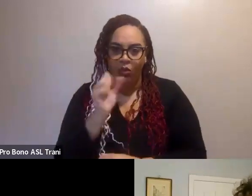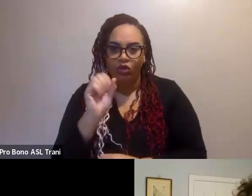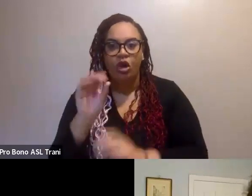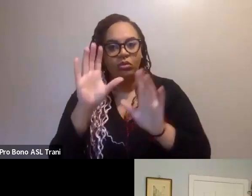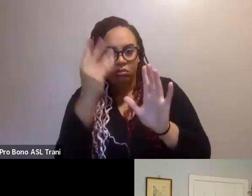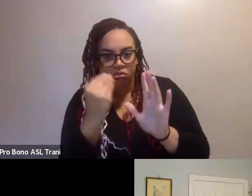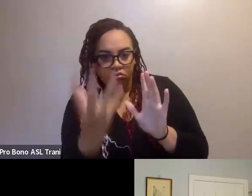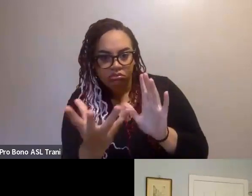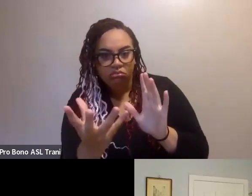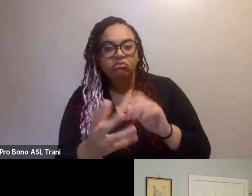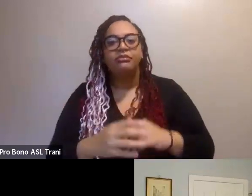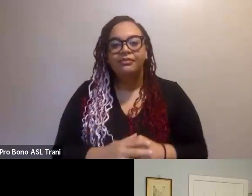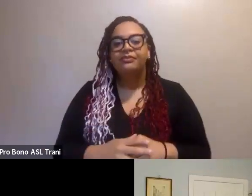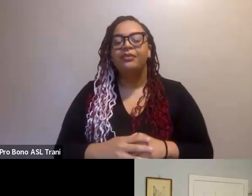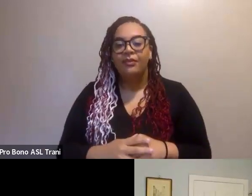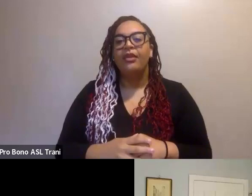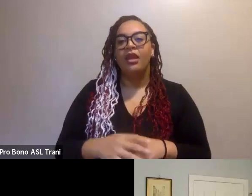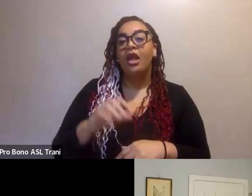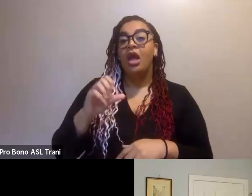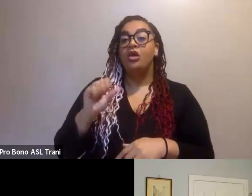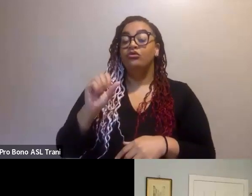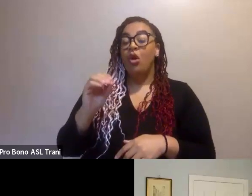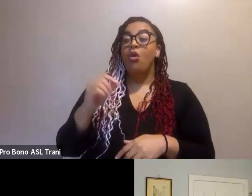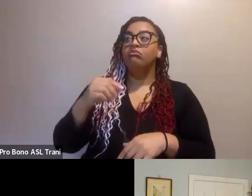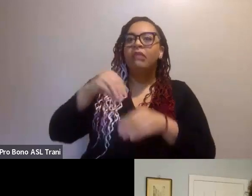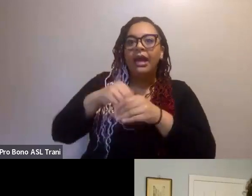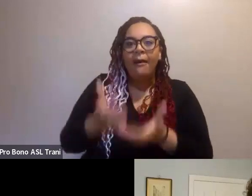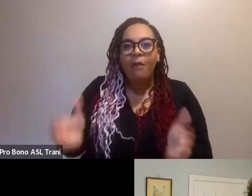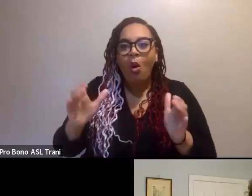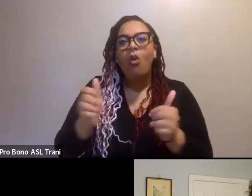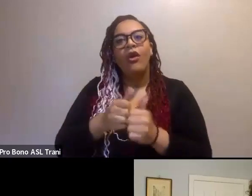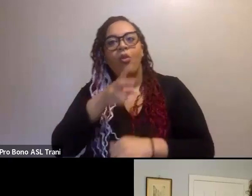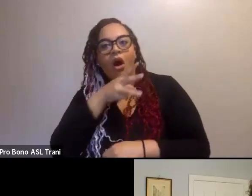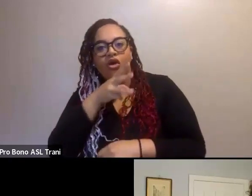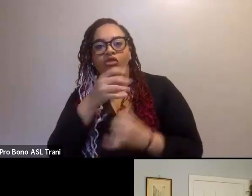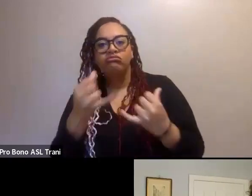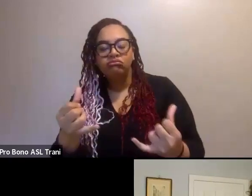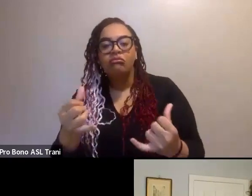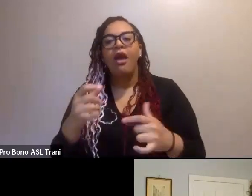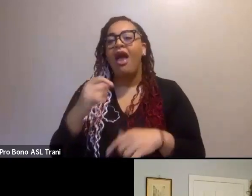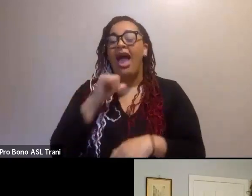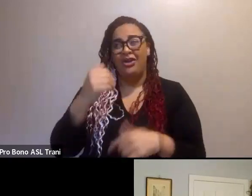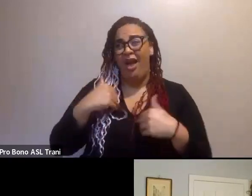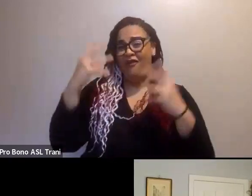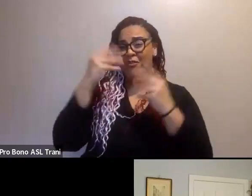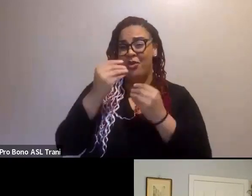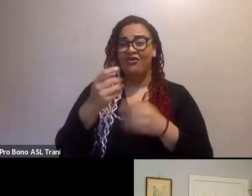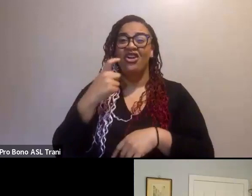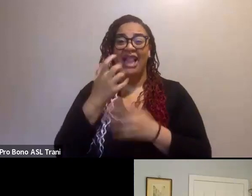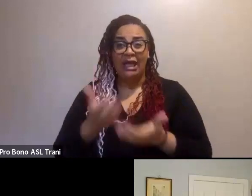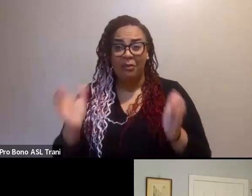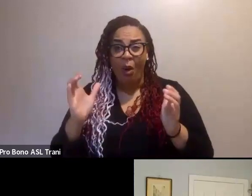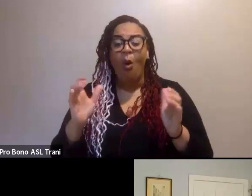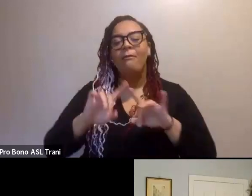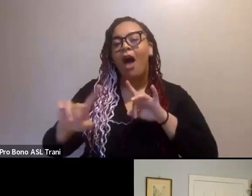that. But you can just take it off and just put it in a bowl with water. I don't have a beautiful glass bowl at the moment, but if I did, you just put it